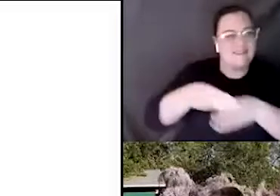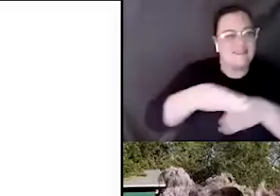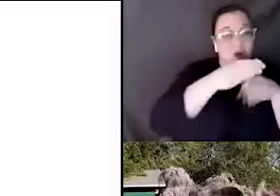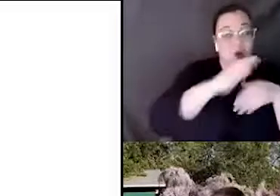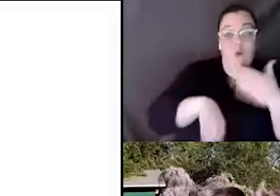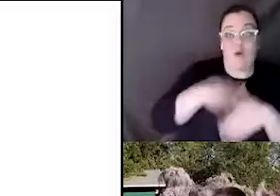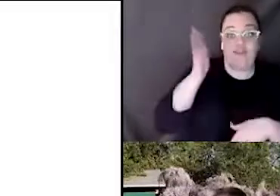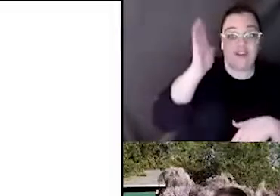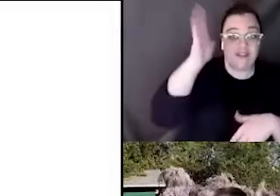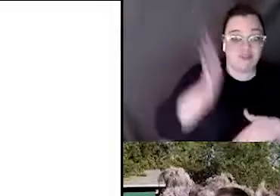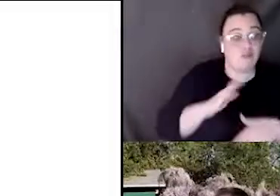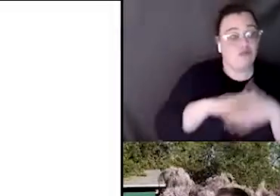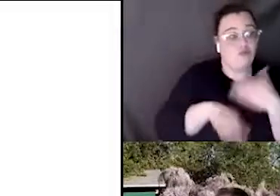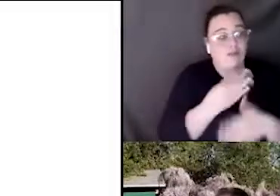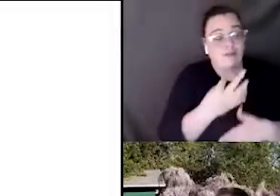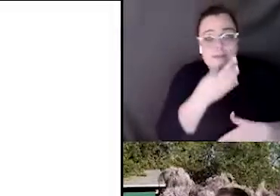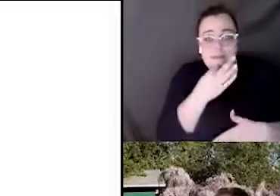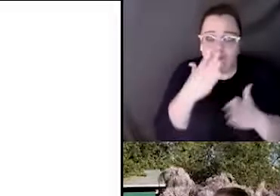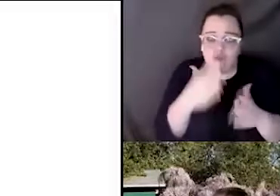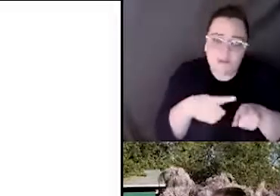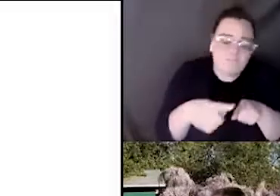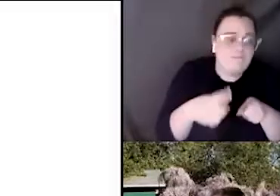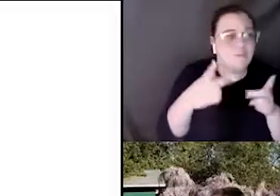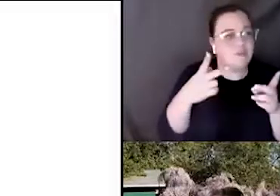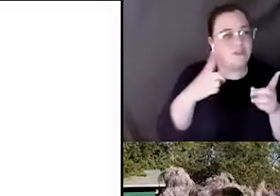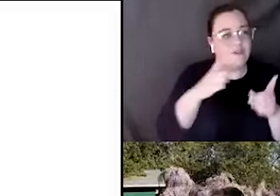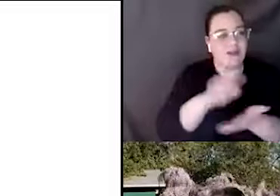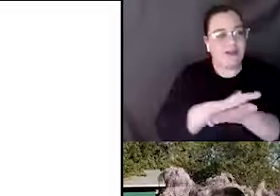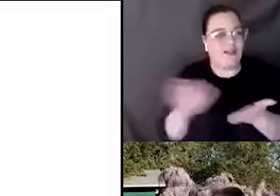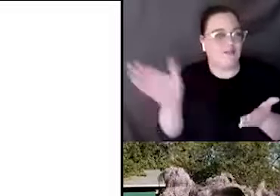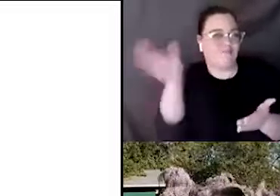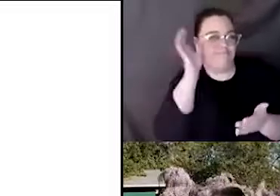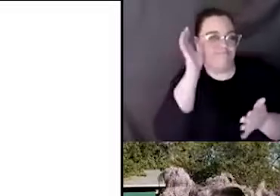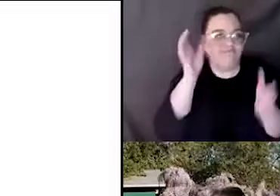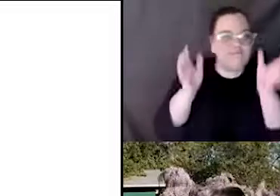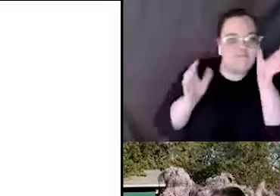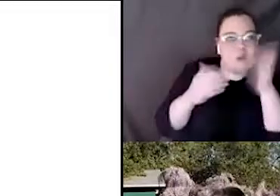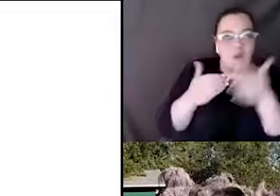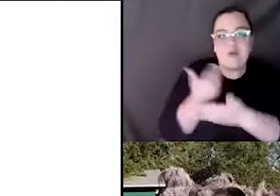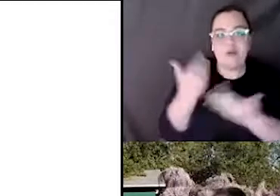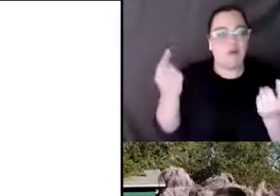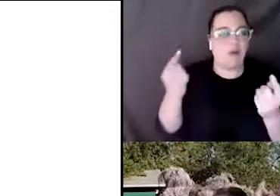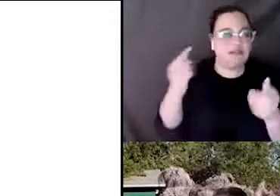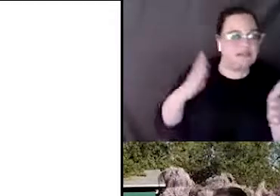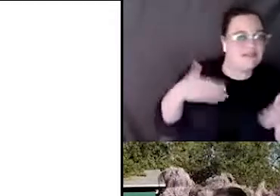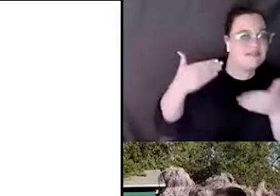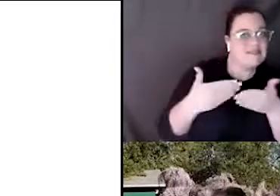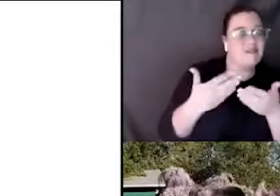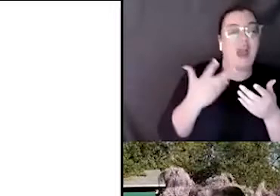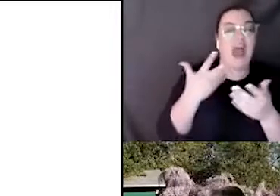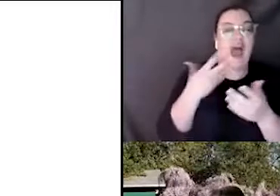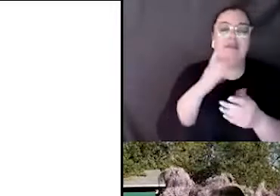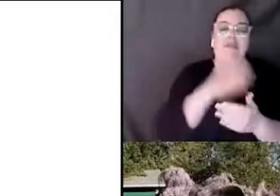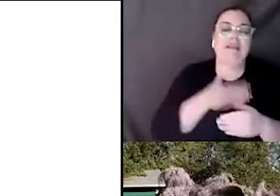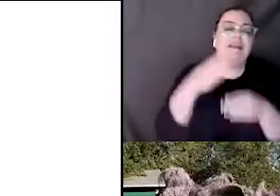experts. It's always enjoyable to hear what's new and what's coming, and share. That's all I can say. Please share